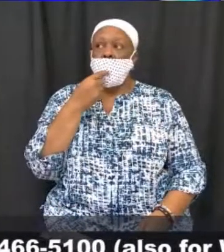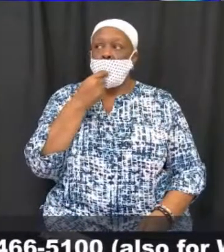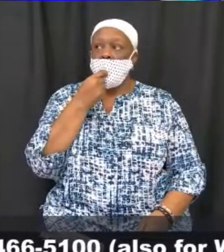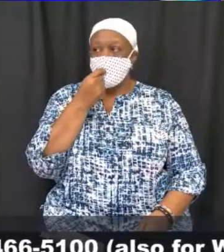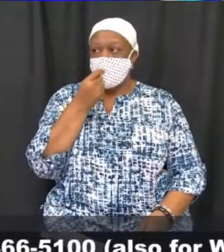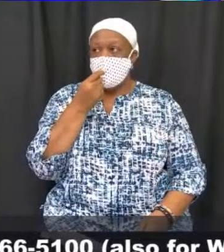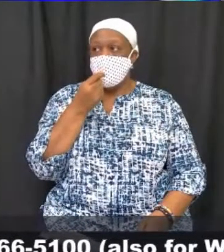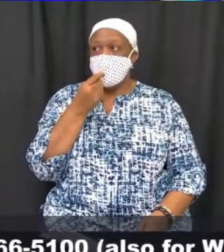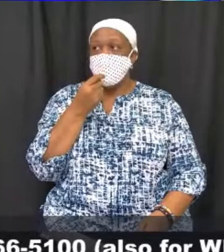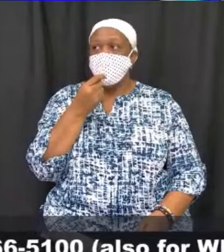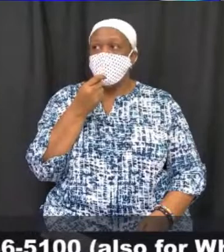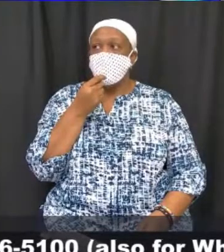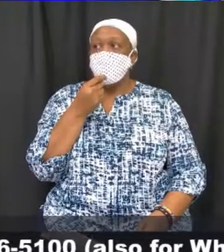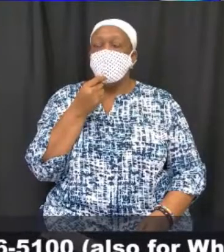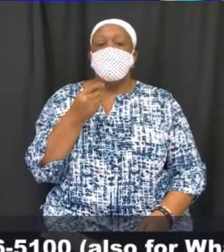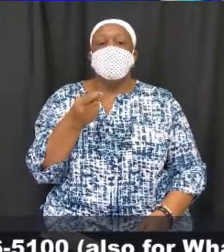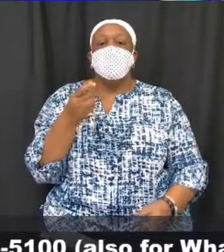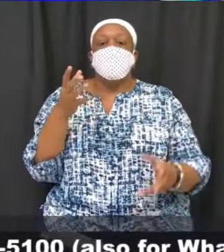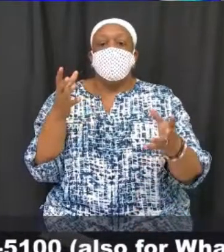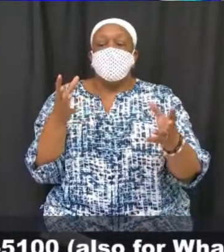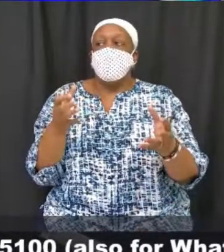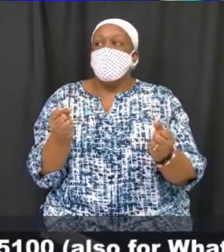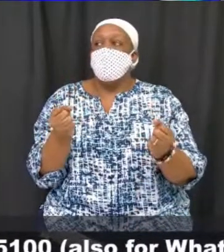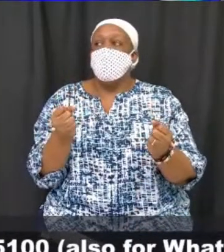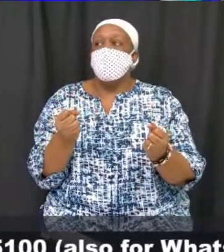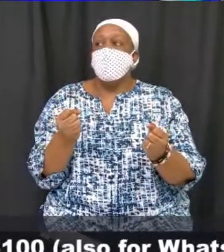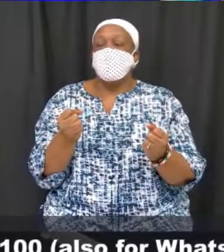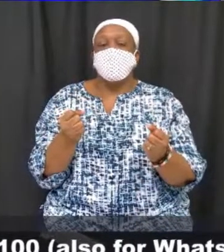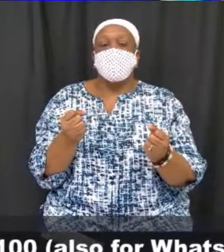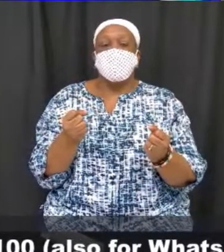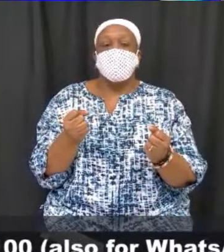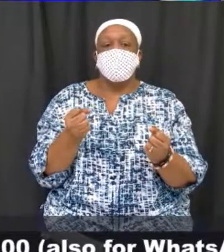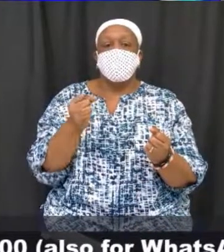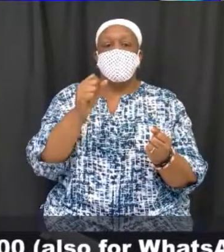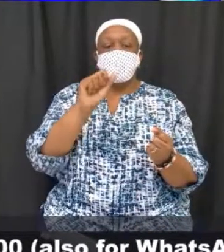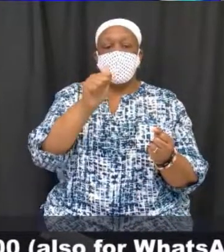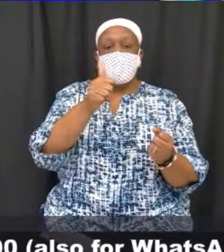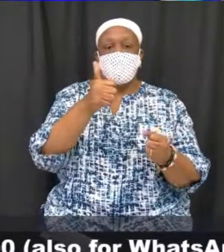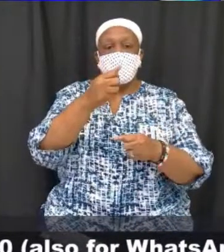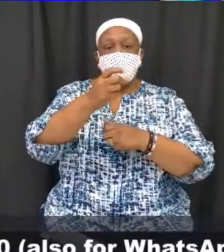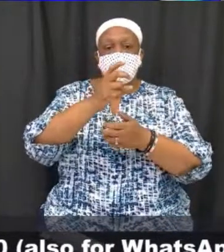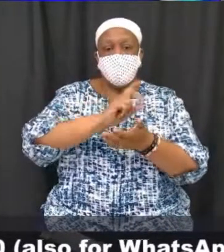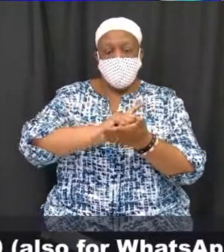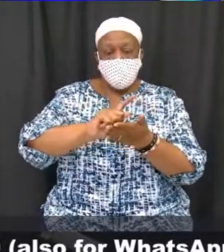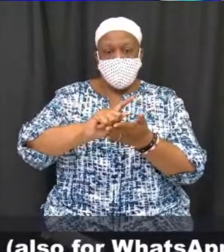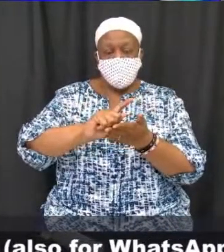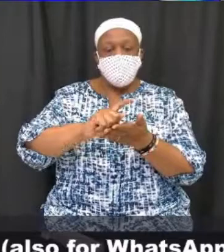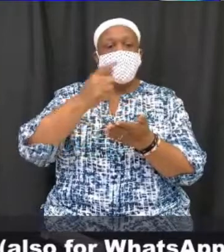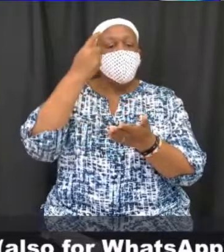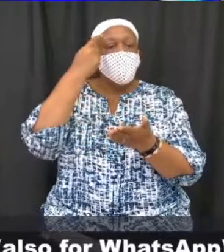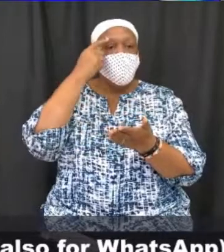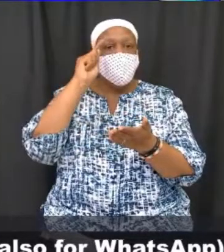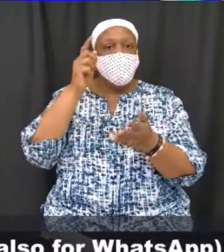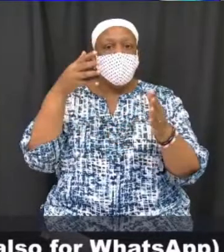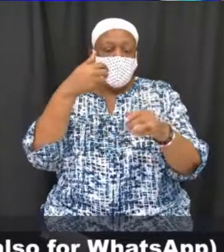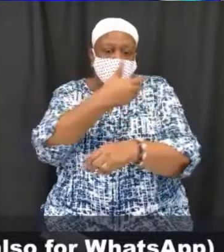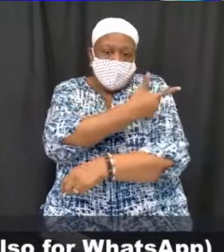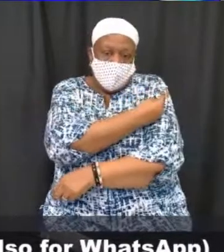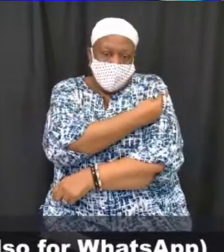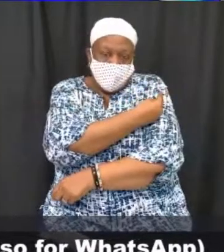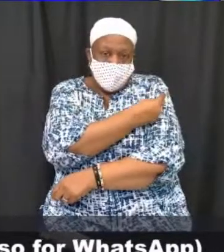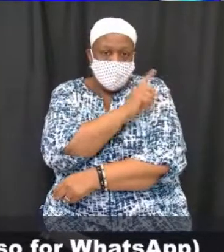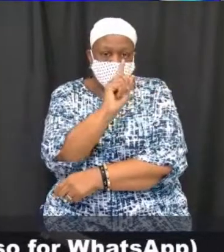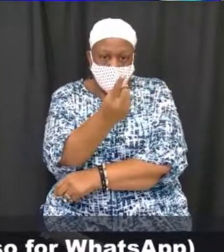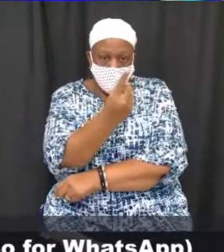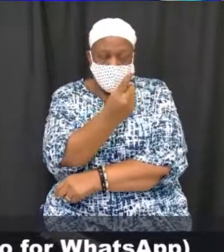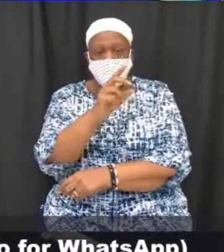the vaccine being administered, as we were using a dosing interval of 10 weeks, but have now readjusted this for some.